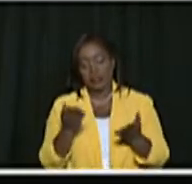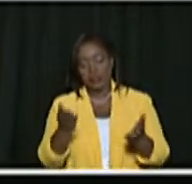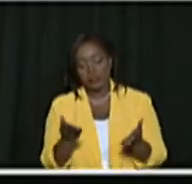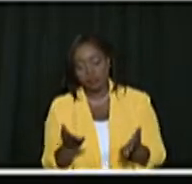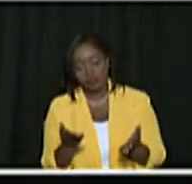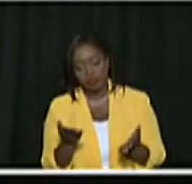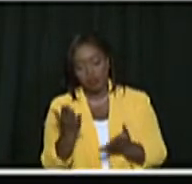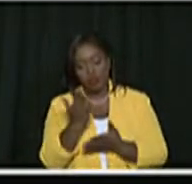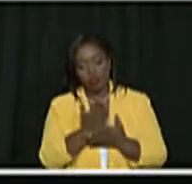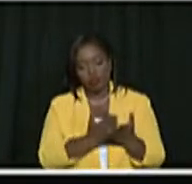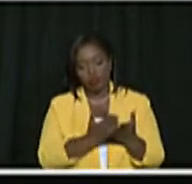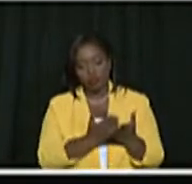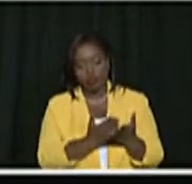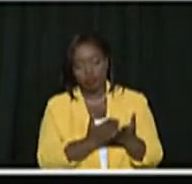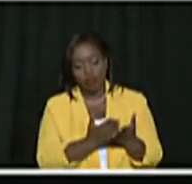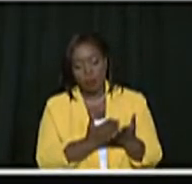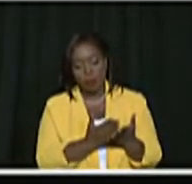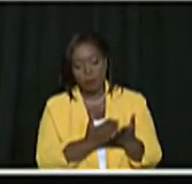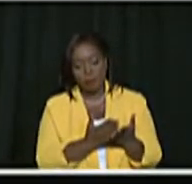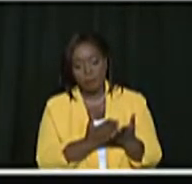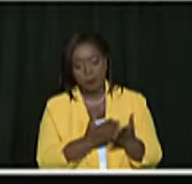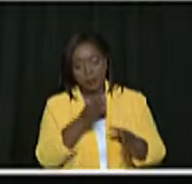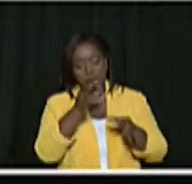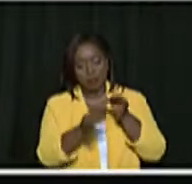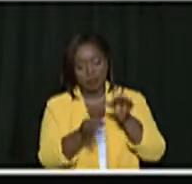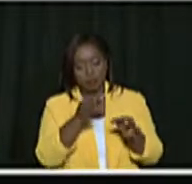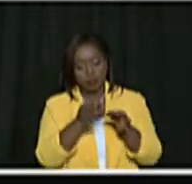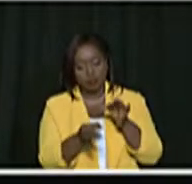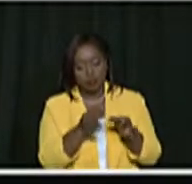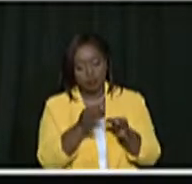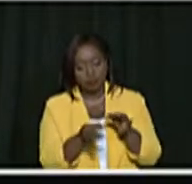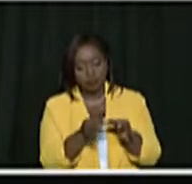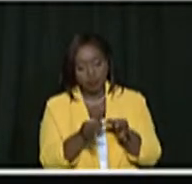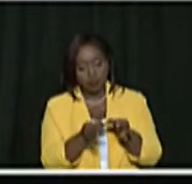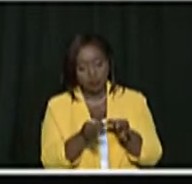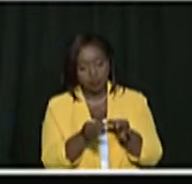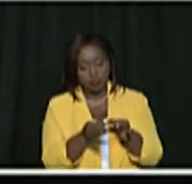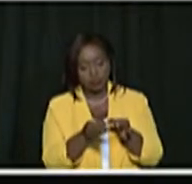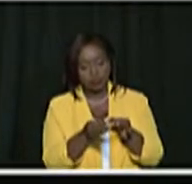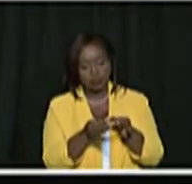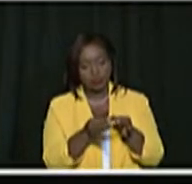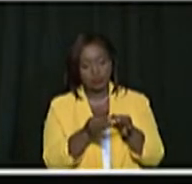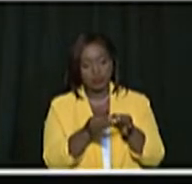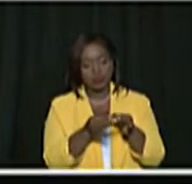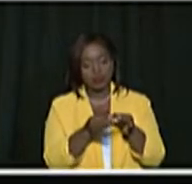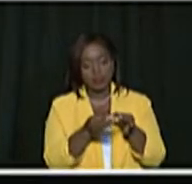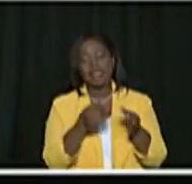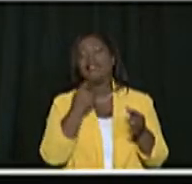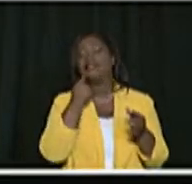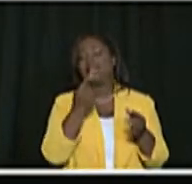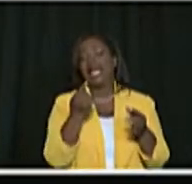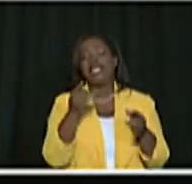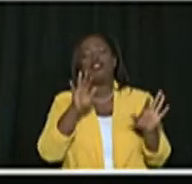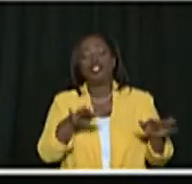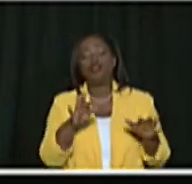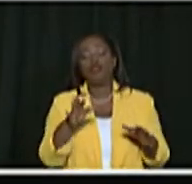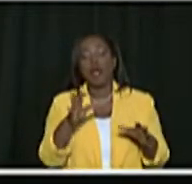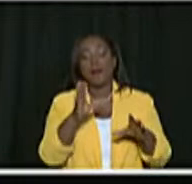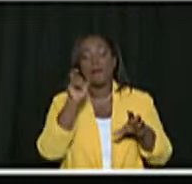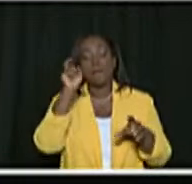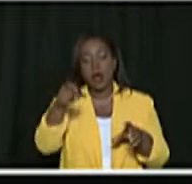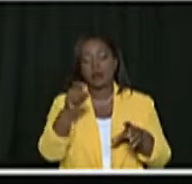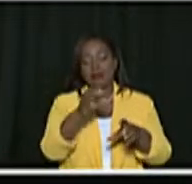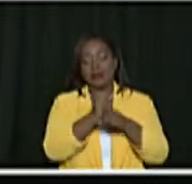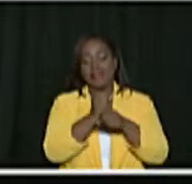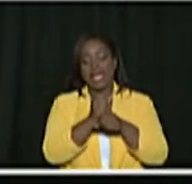children within their homes. Some judges go as far as to give some conditions to that supervision order. So if the child was reported